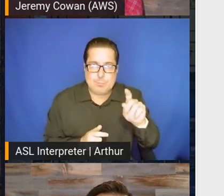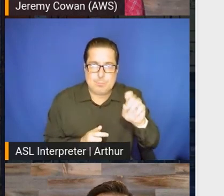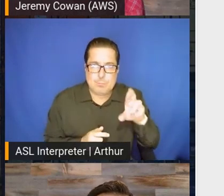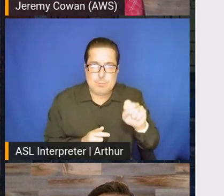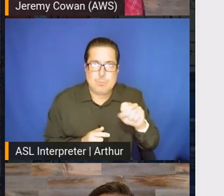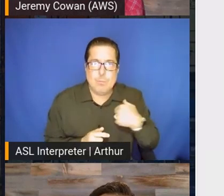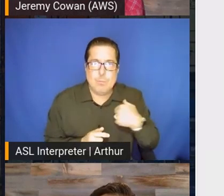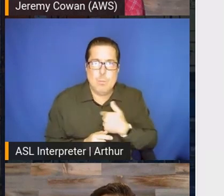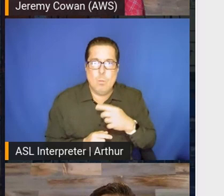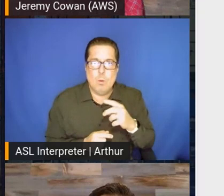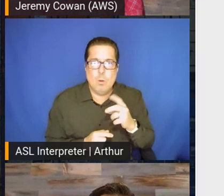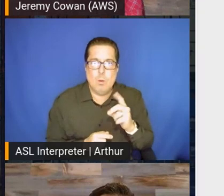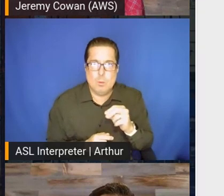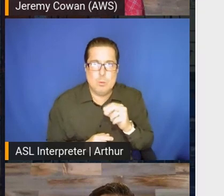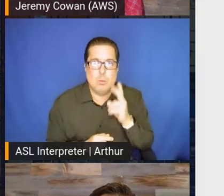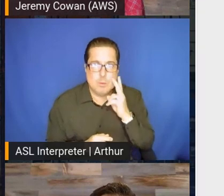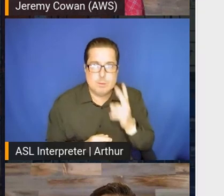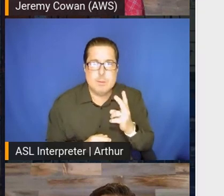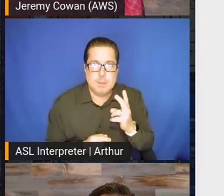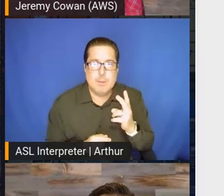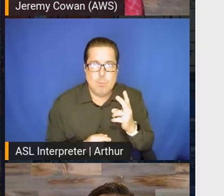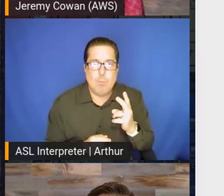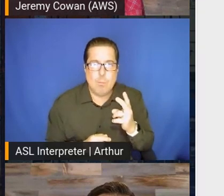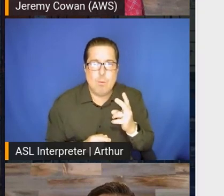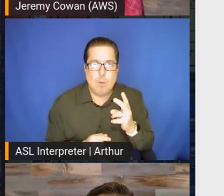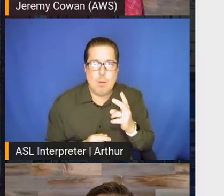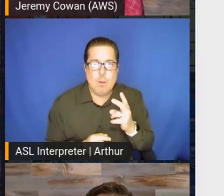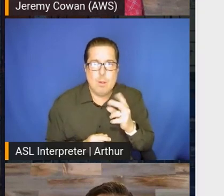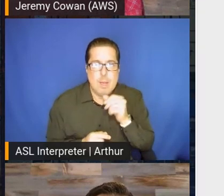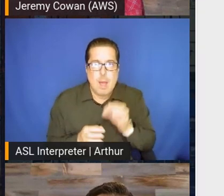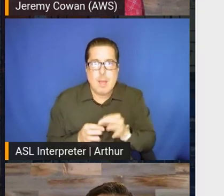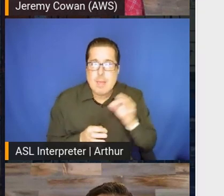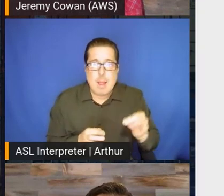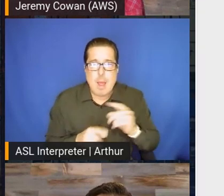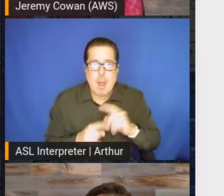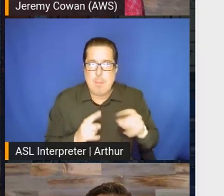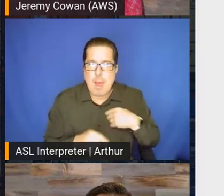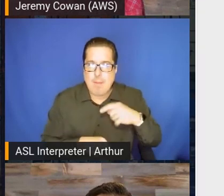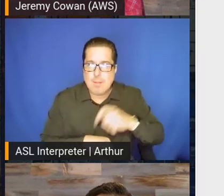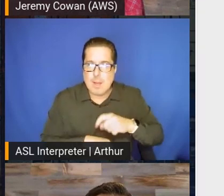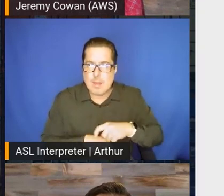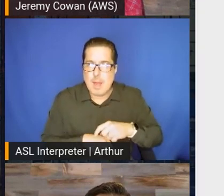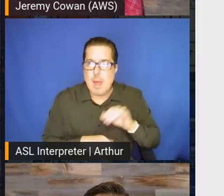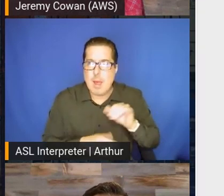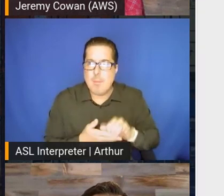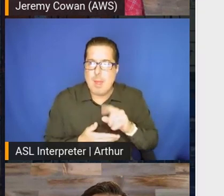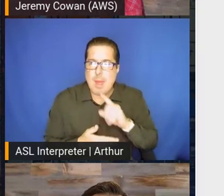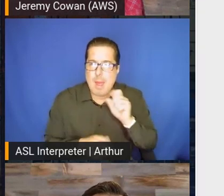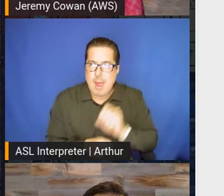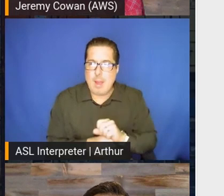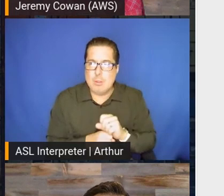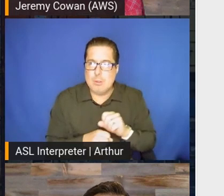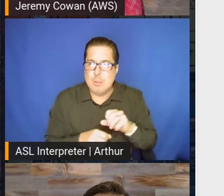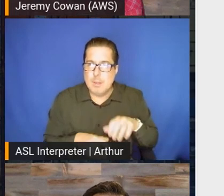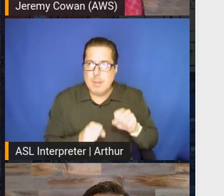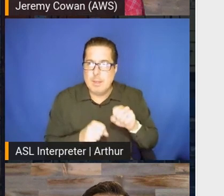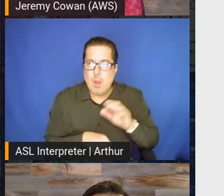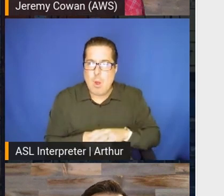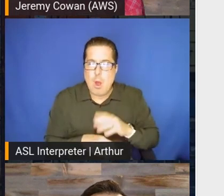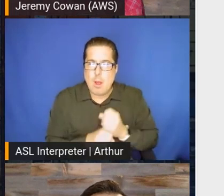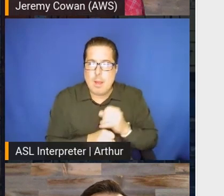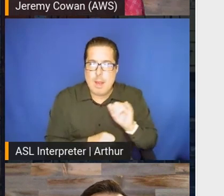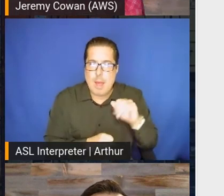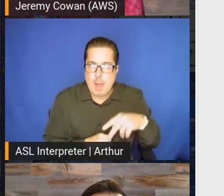we do see not a delay per se, but there is a time that is actually taken to get those IPs.